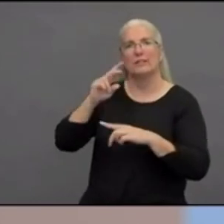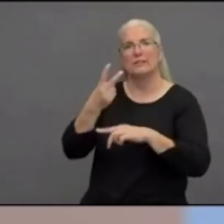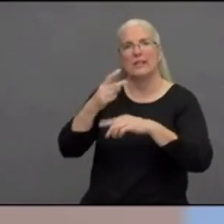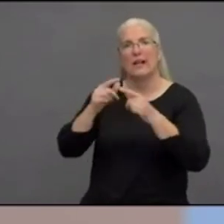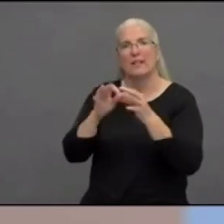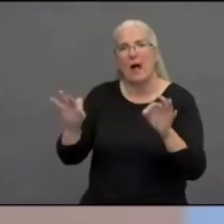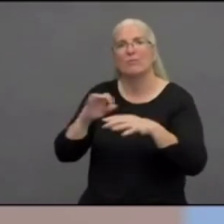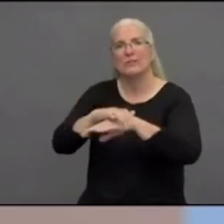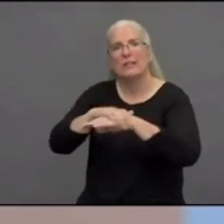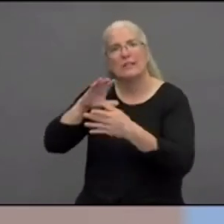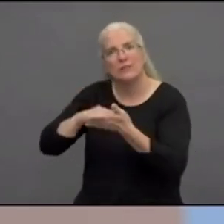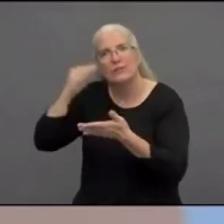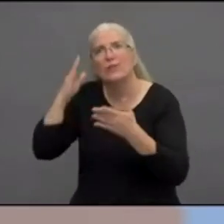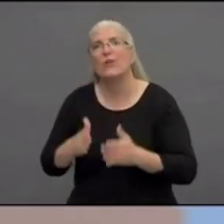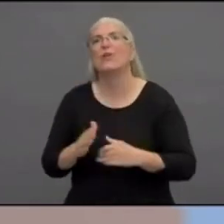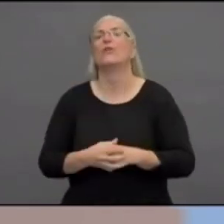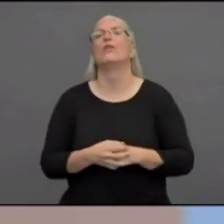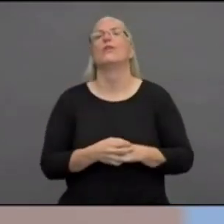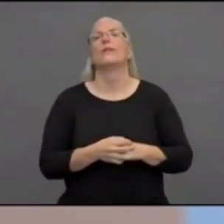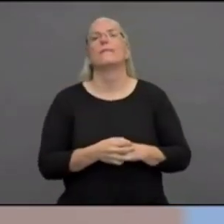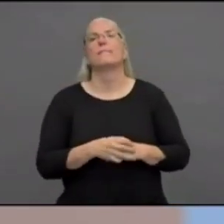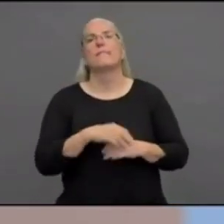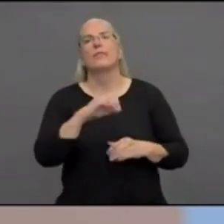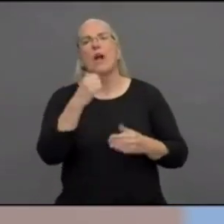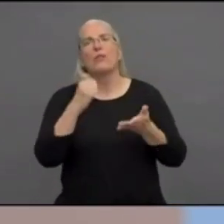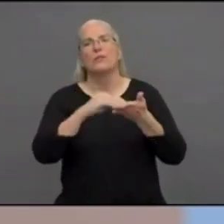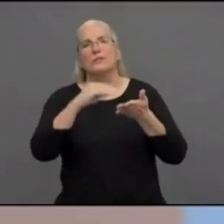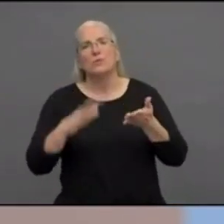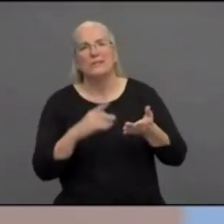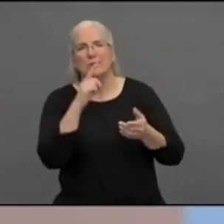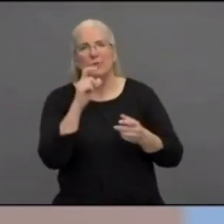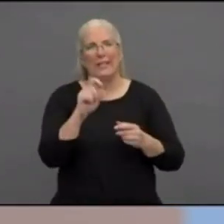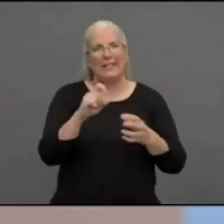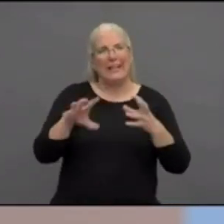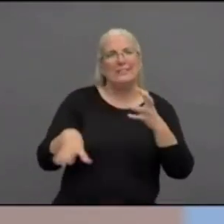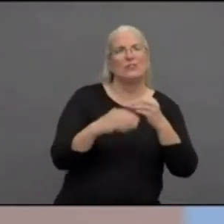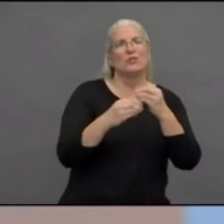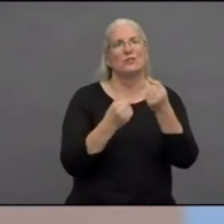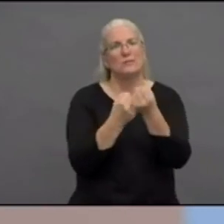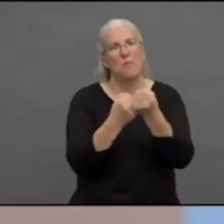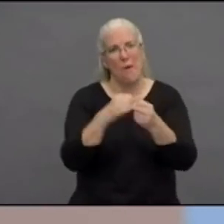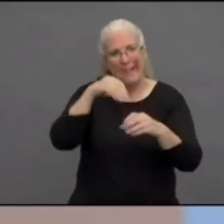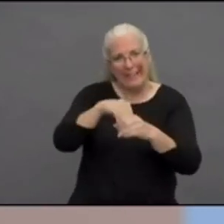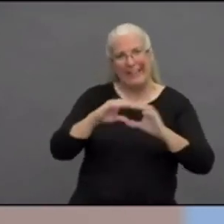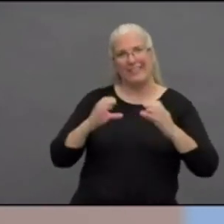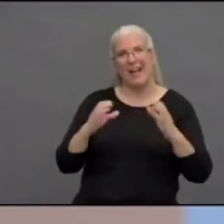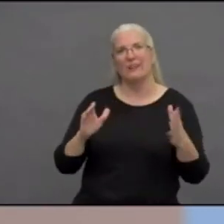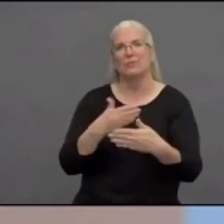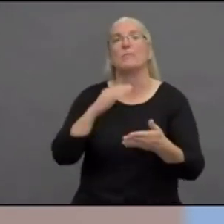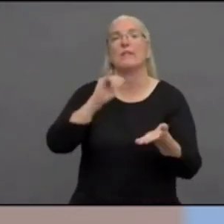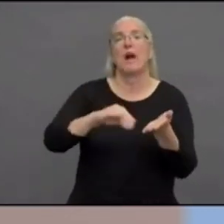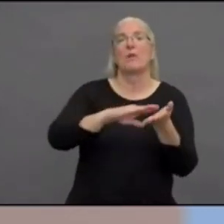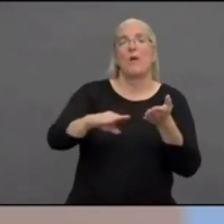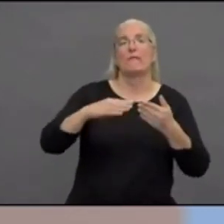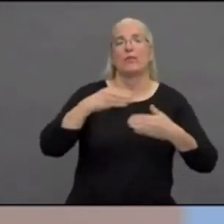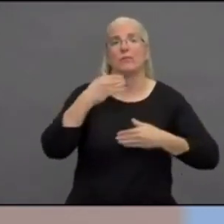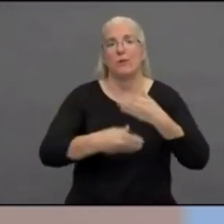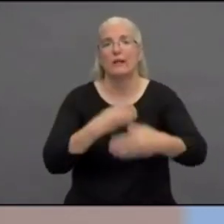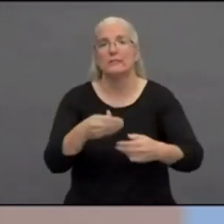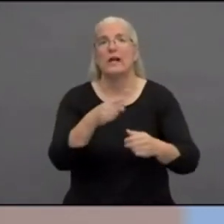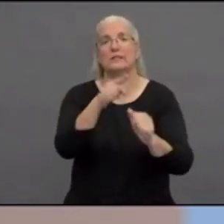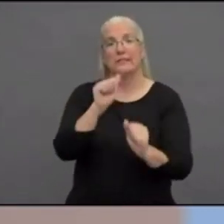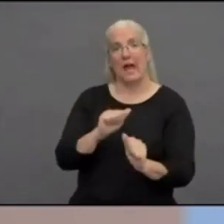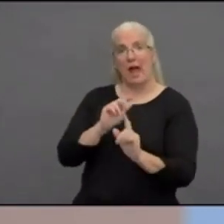and other learners that need additional support. The waiver process is where schools could apply for the process. They would adhere to